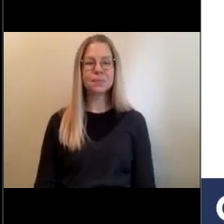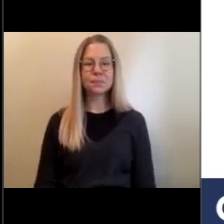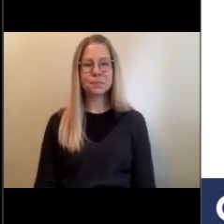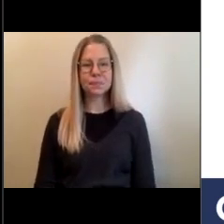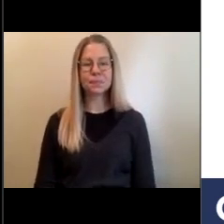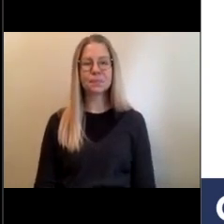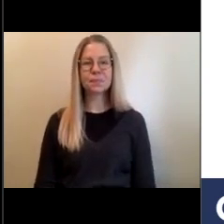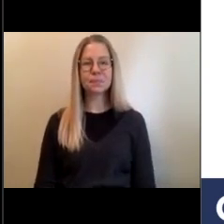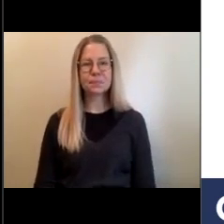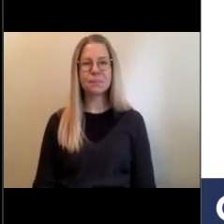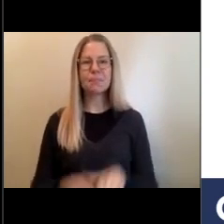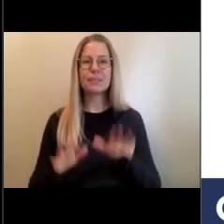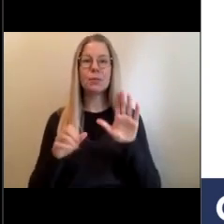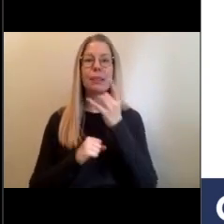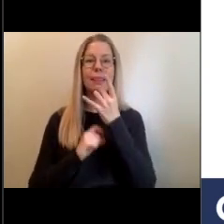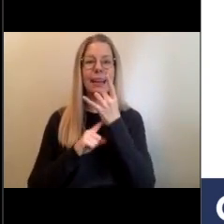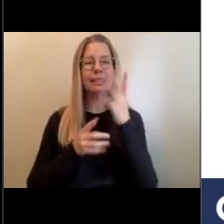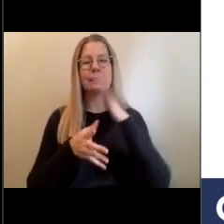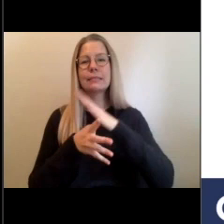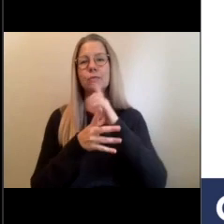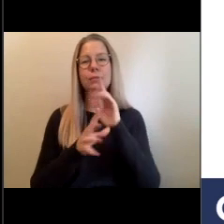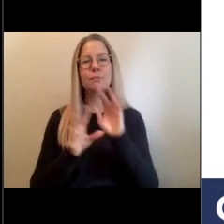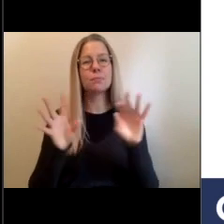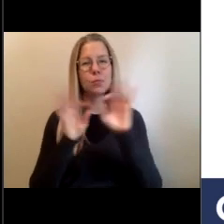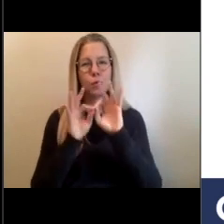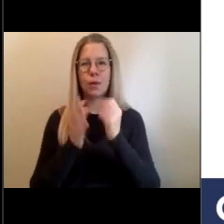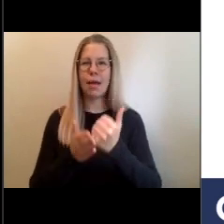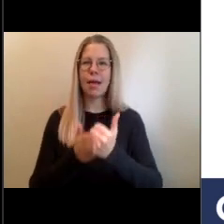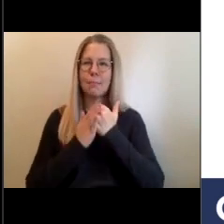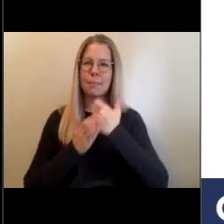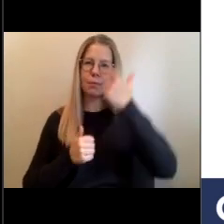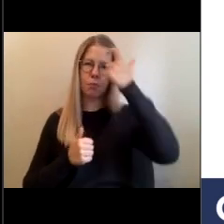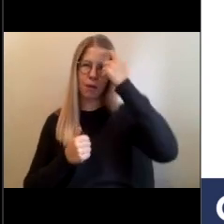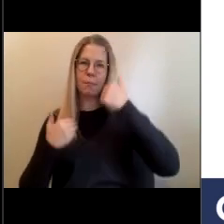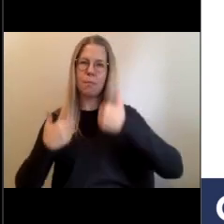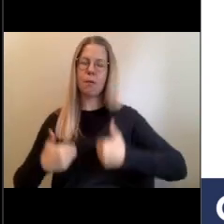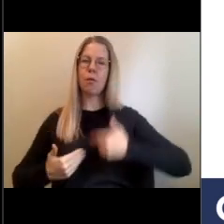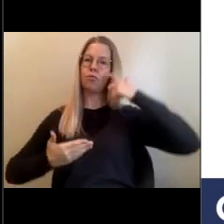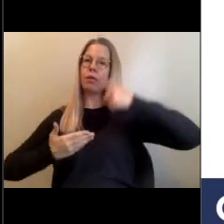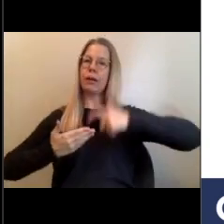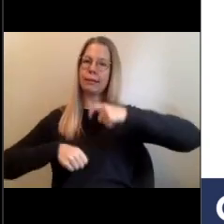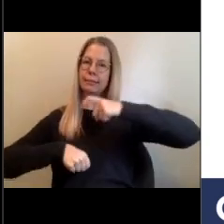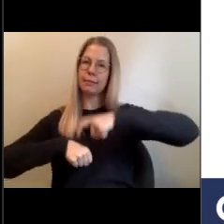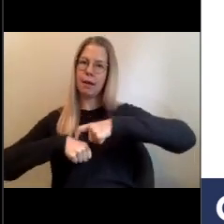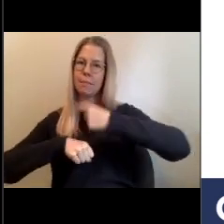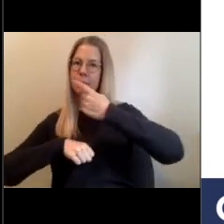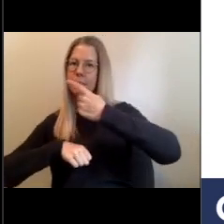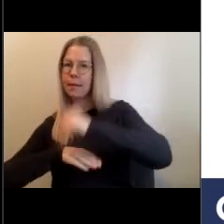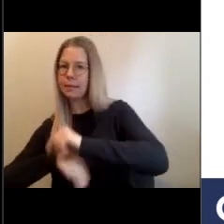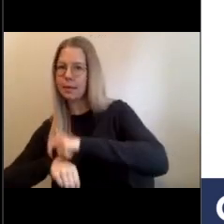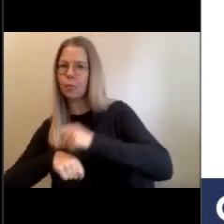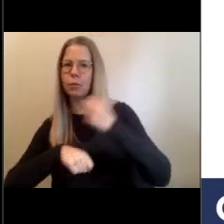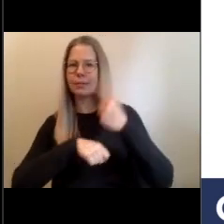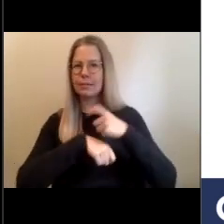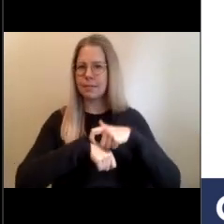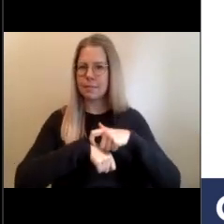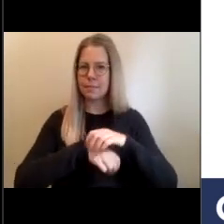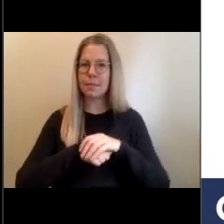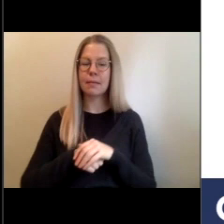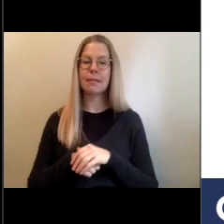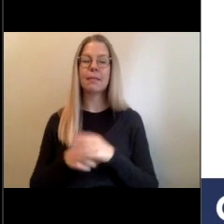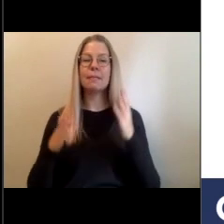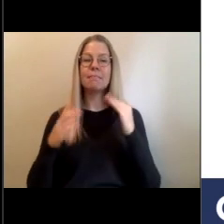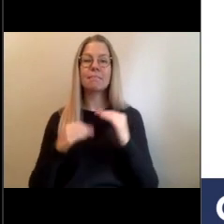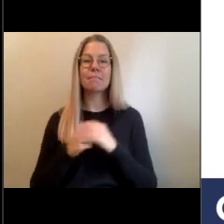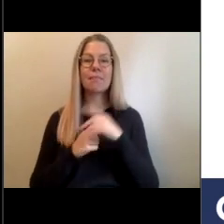a fundamental factor. Another is meal times. And this is another dramatic change from what